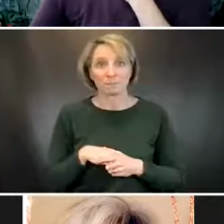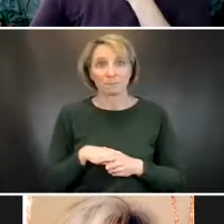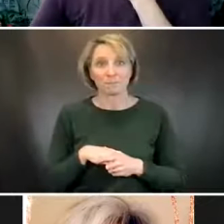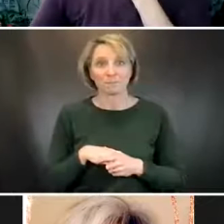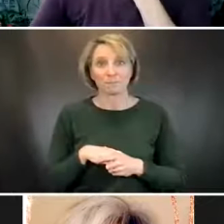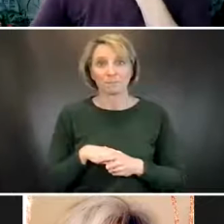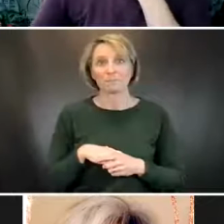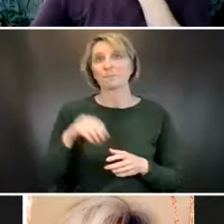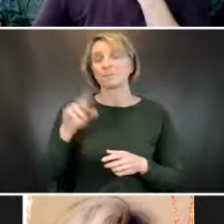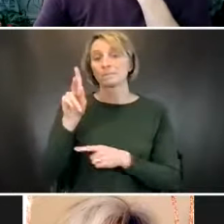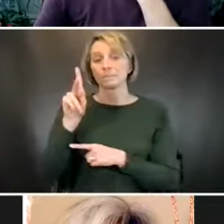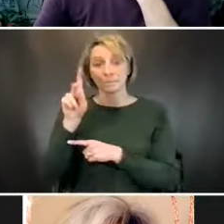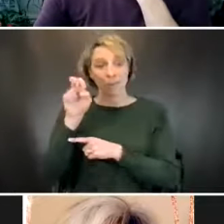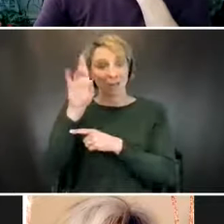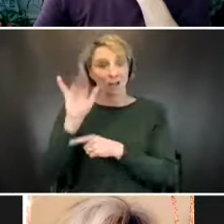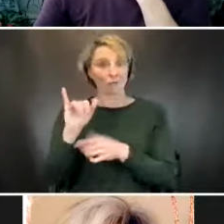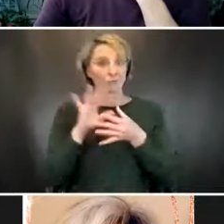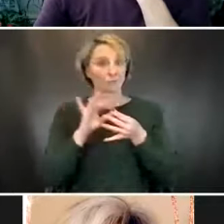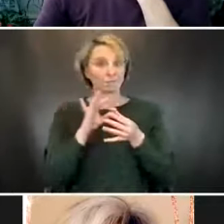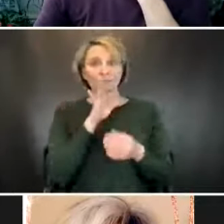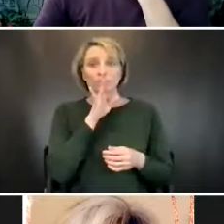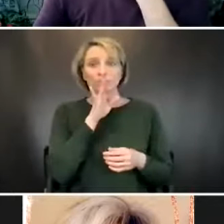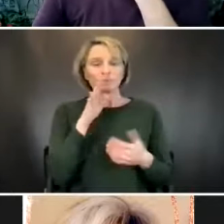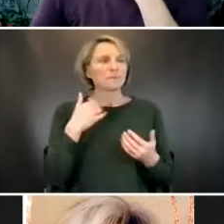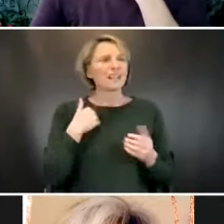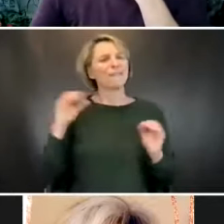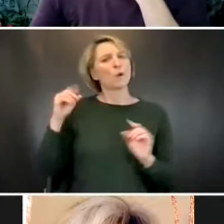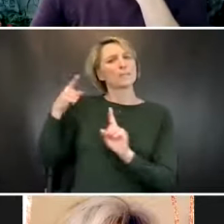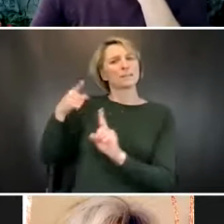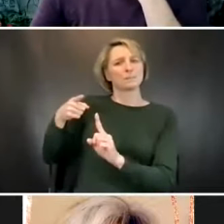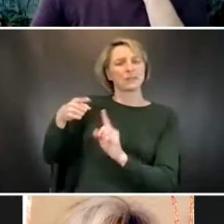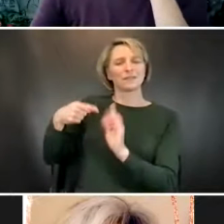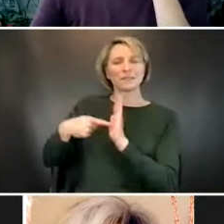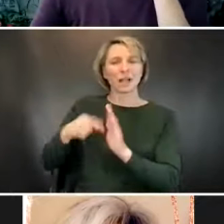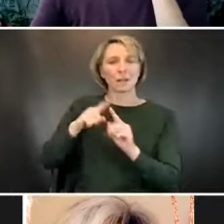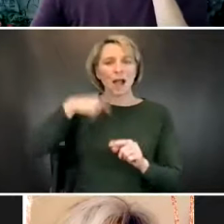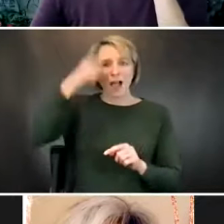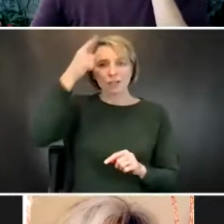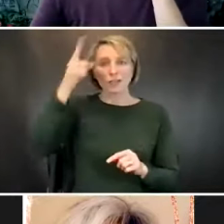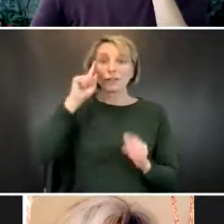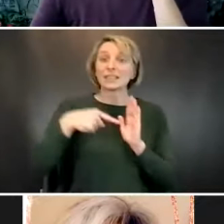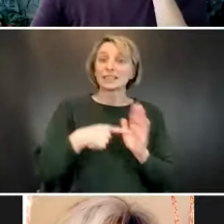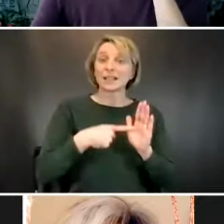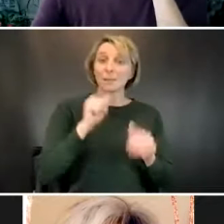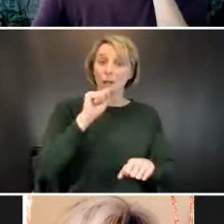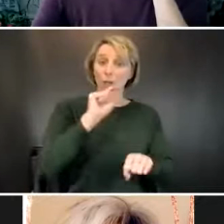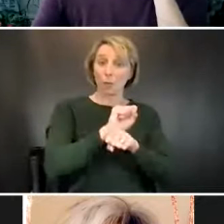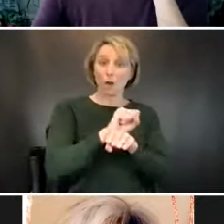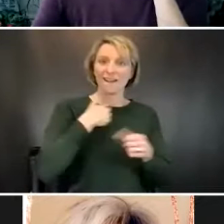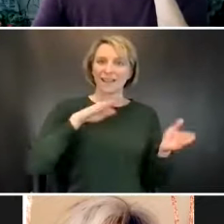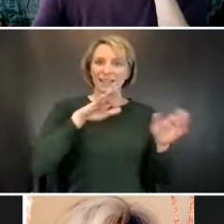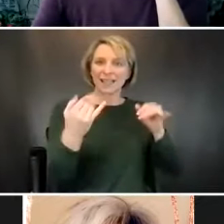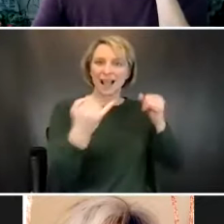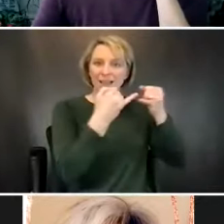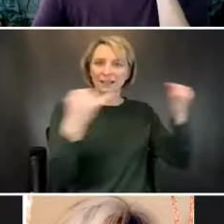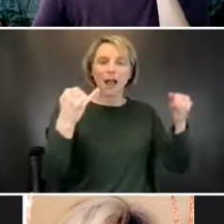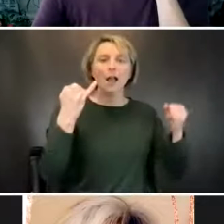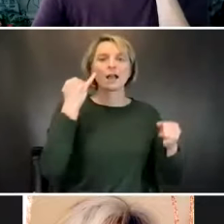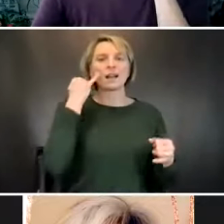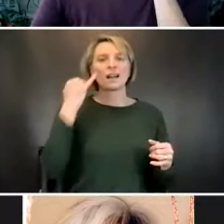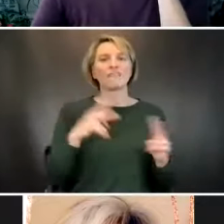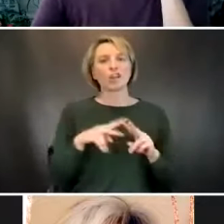This is Carrie. I mean, I'm not thinking of a specific example, but I understand what you mean with deadlines at work. I mean, if you're just very lackadaisical